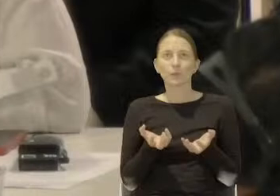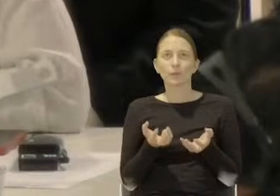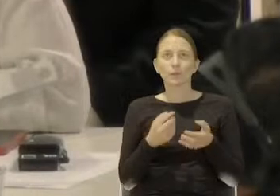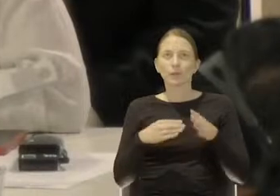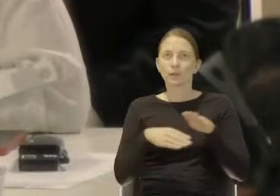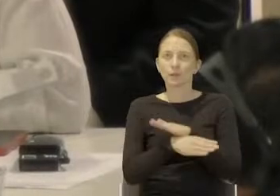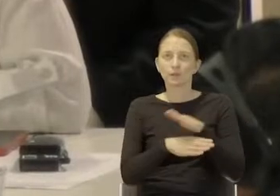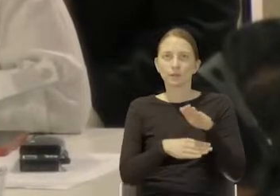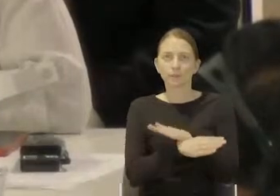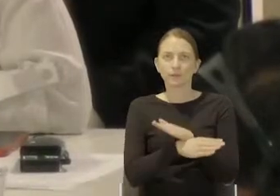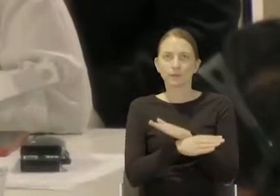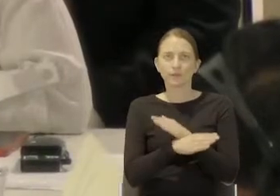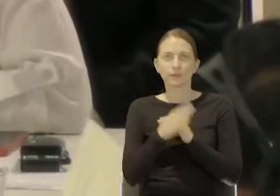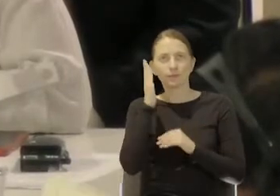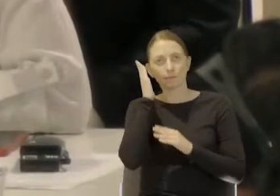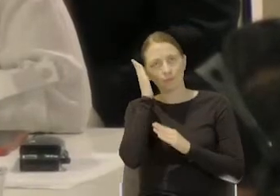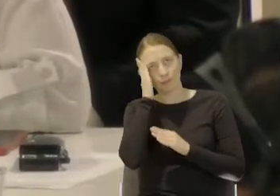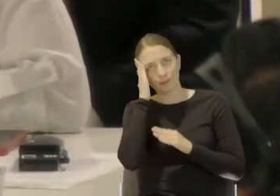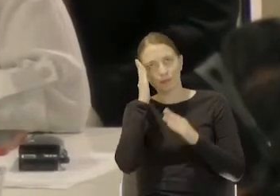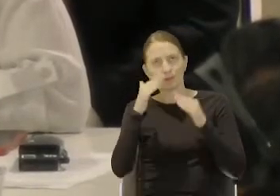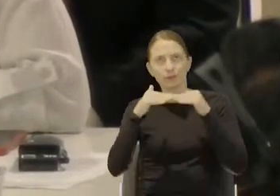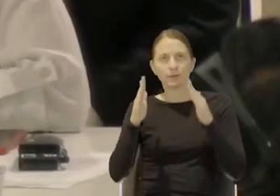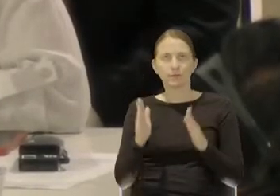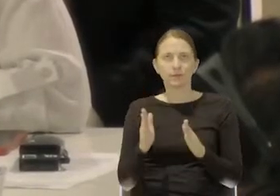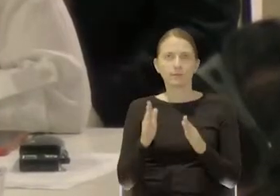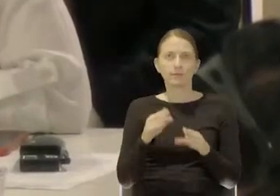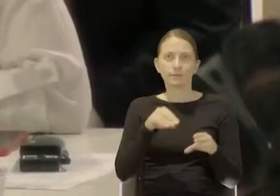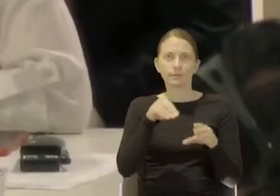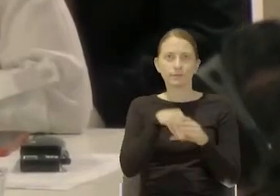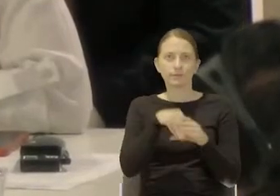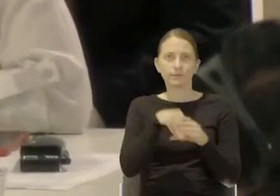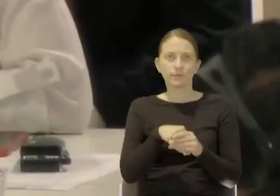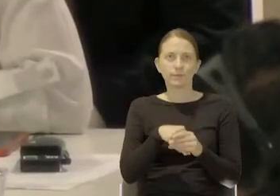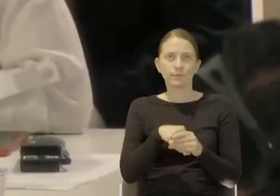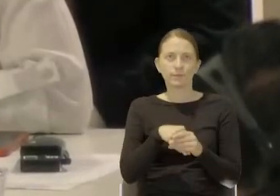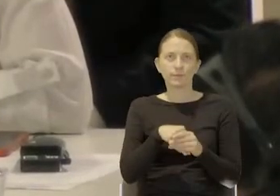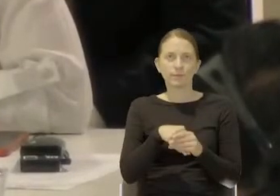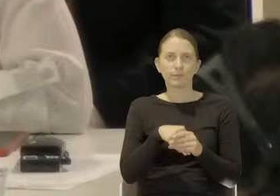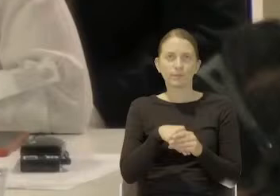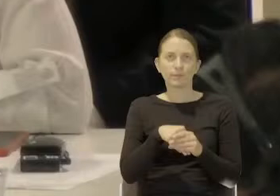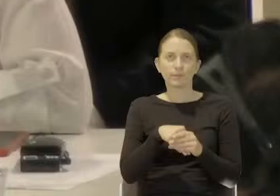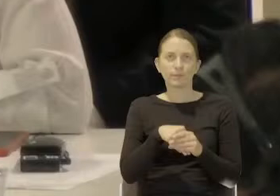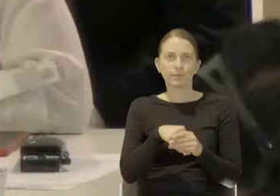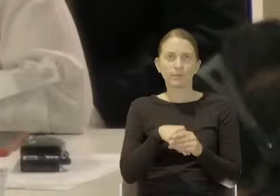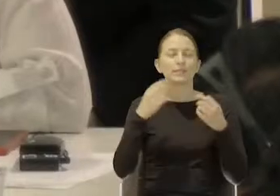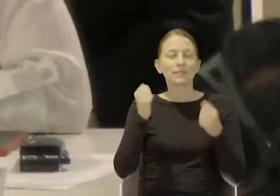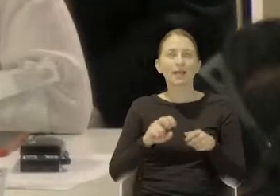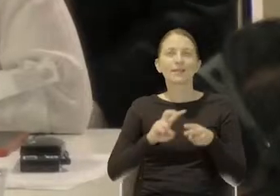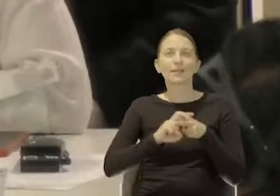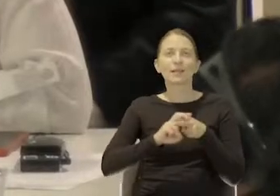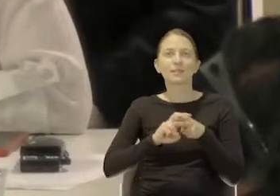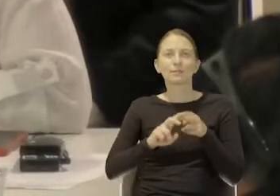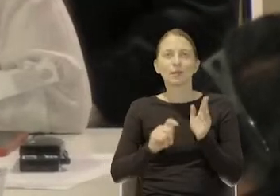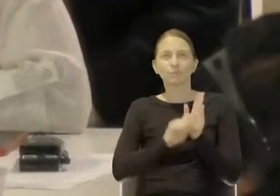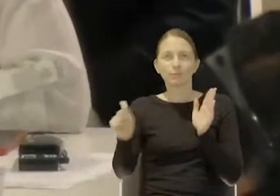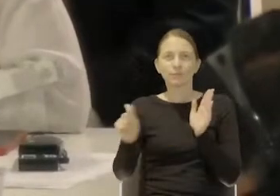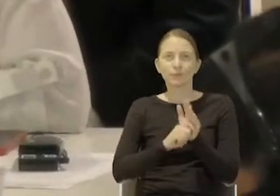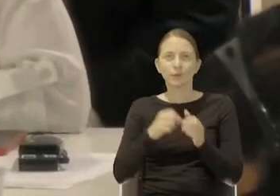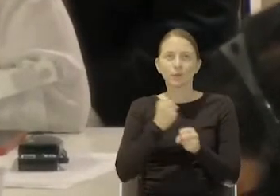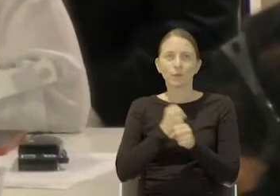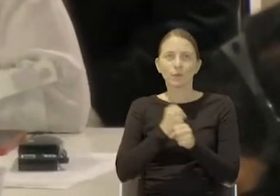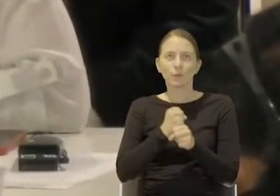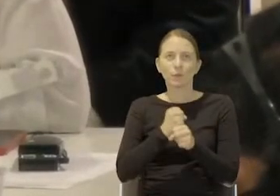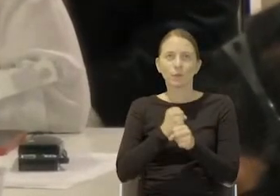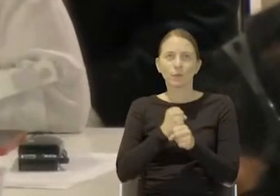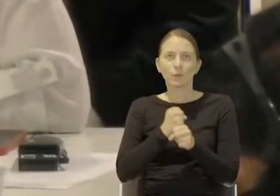public transport and active modes incorporating sustainable technologies. We started the construction of the National Policy